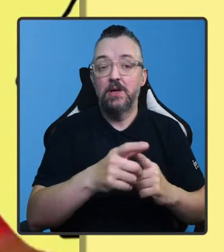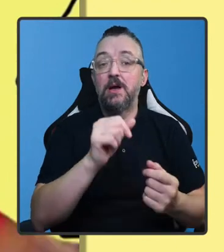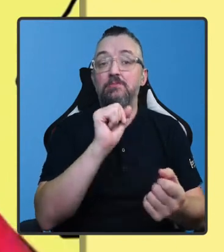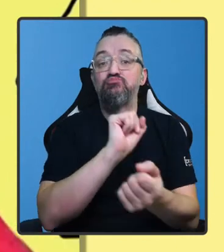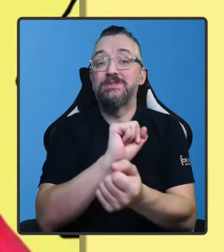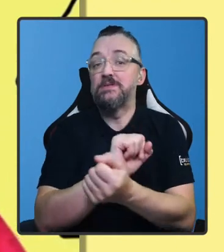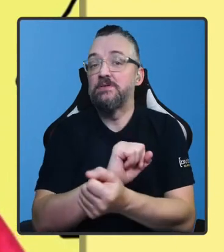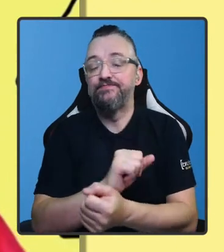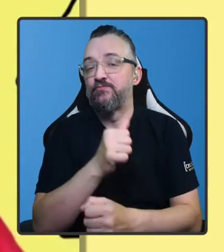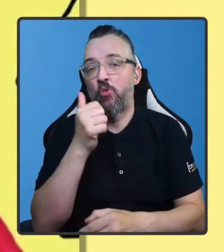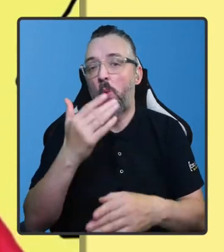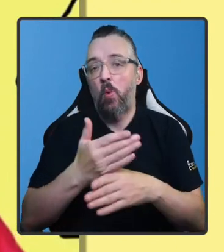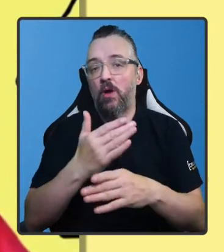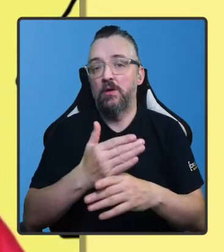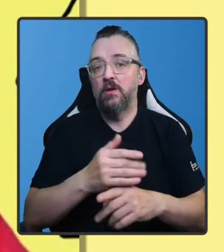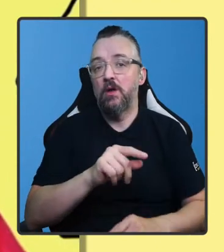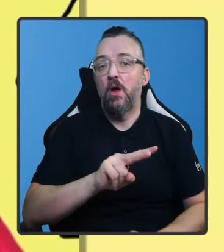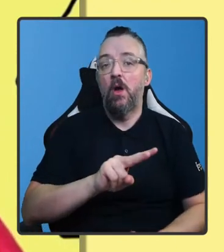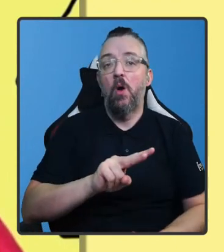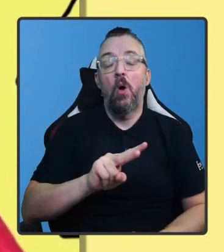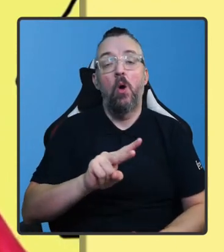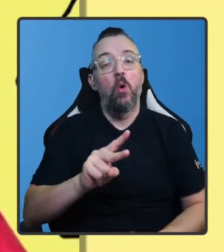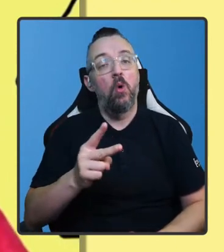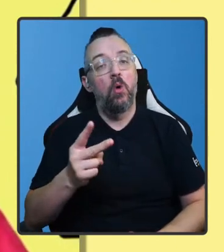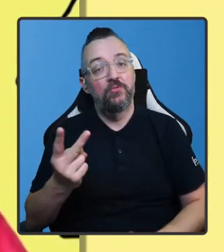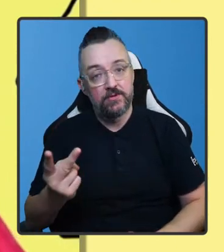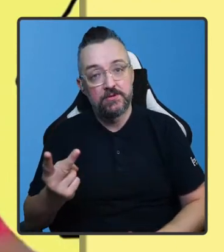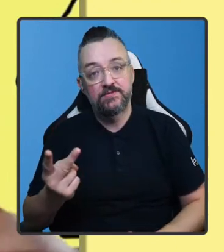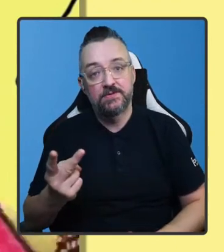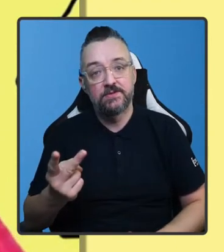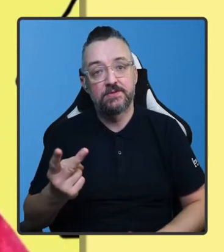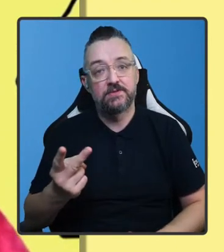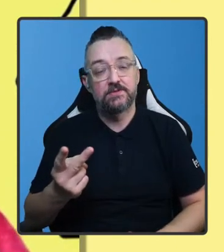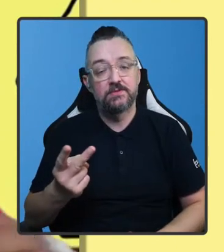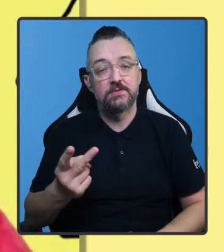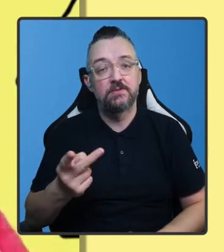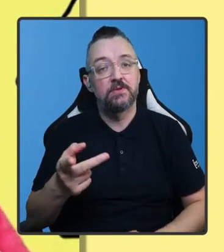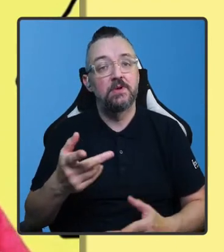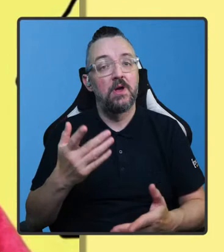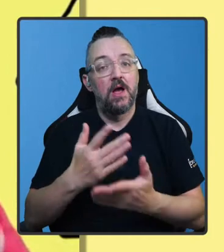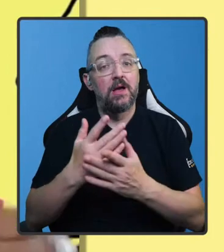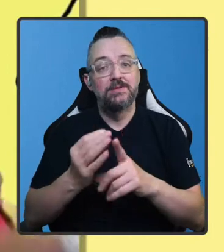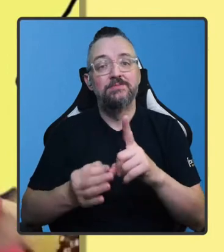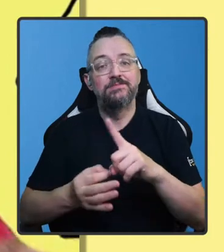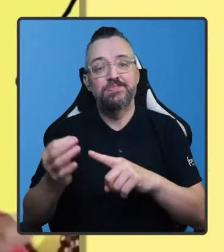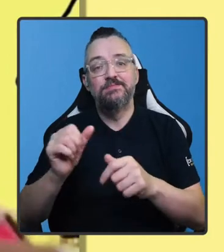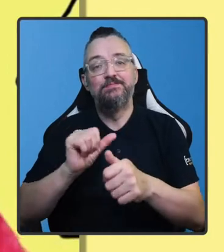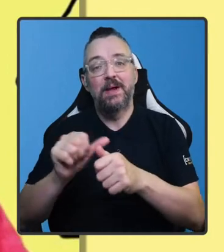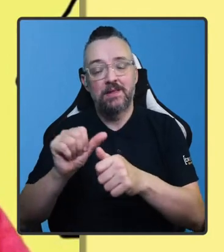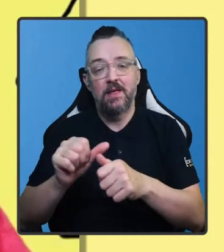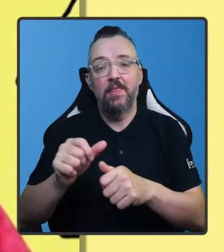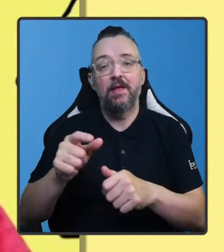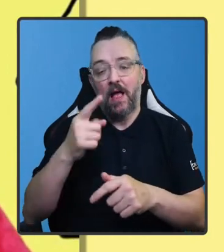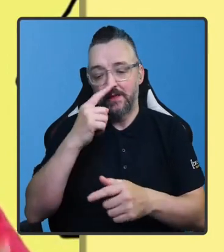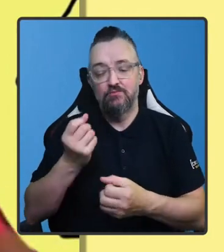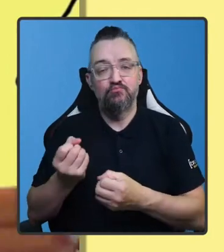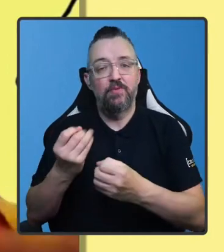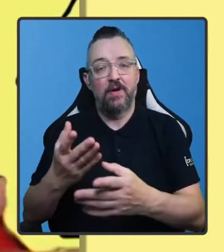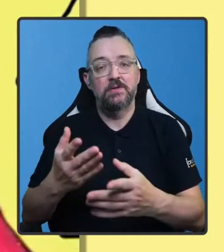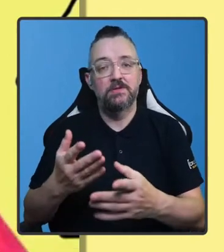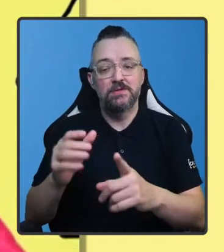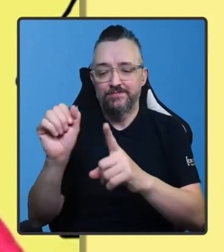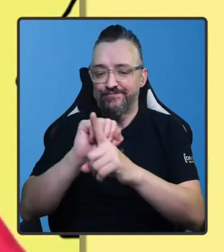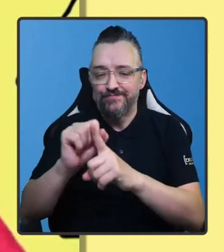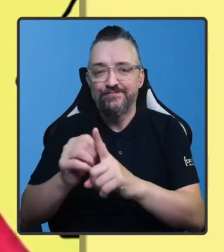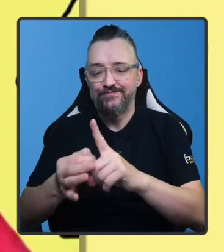that alternatives to custodial sentences work far better, far more effective at providing restorative justice. We've been